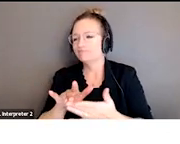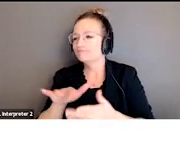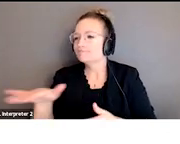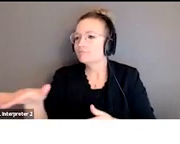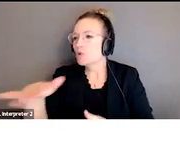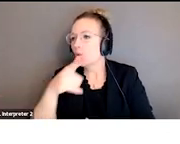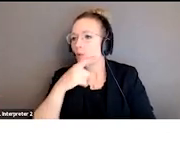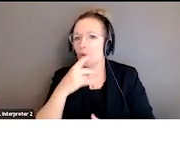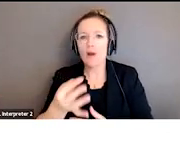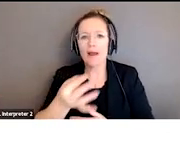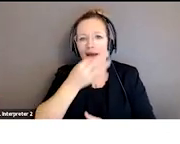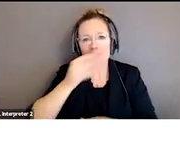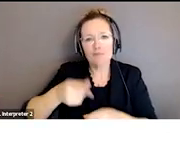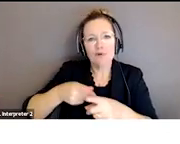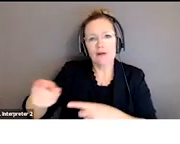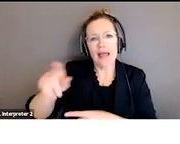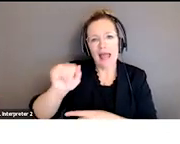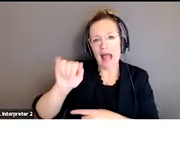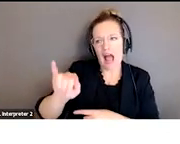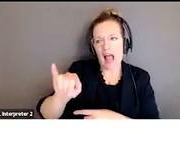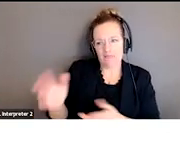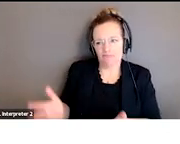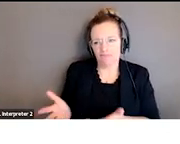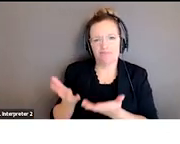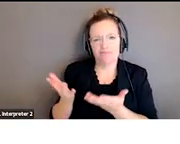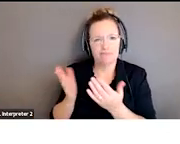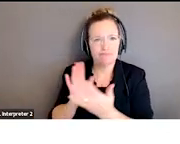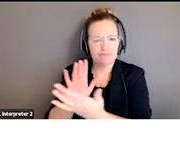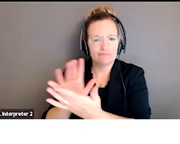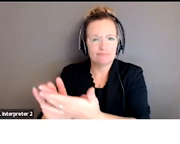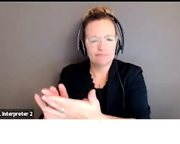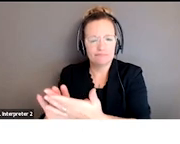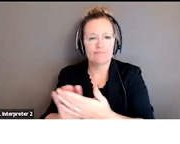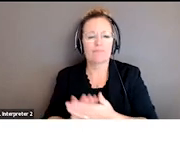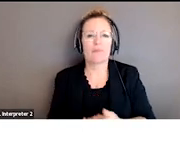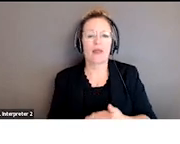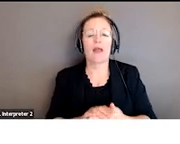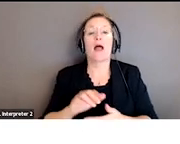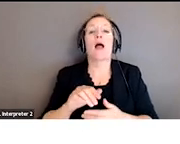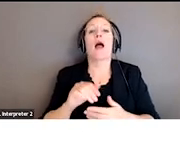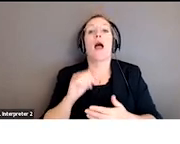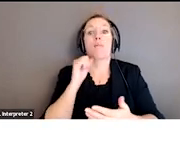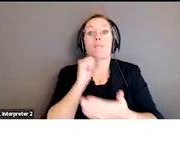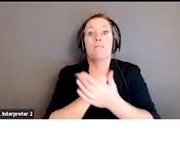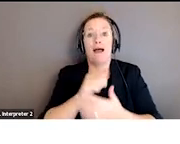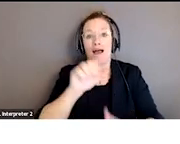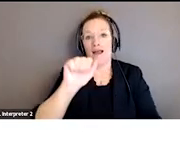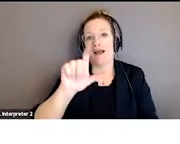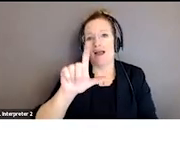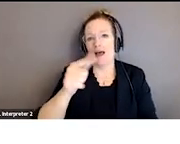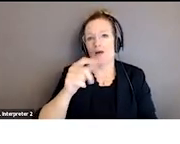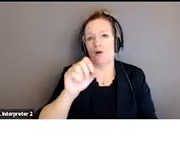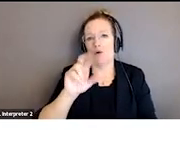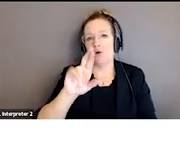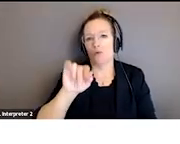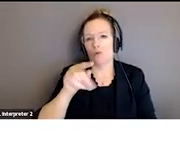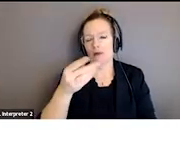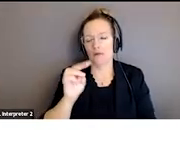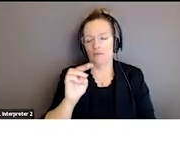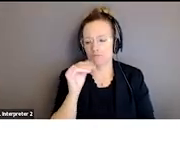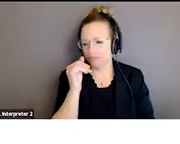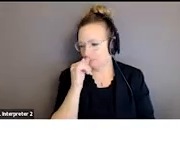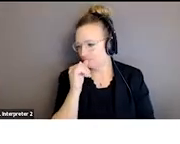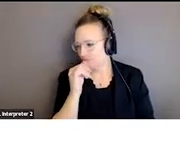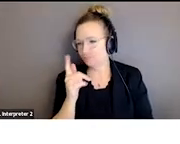in that area. I can tell you that patenting algorithms is probably going to be complicated in itself. There are